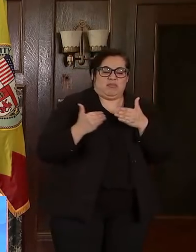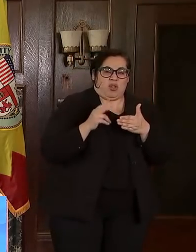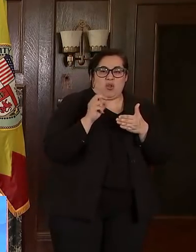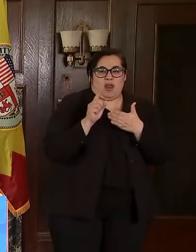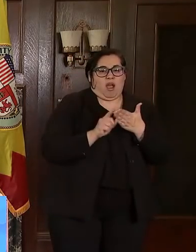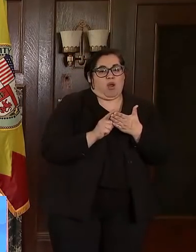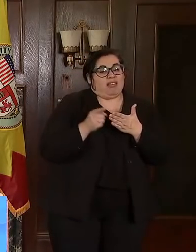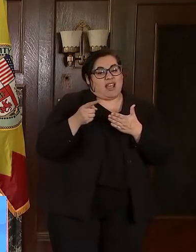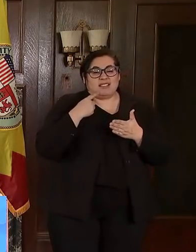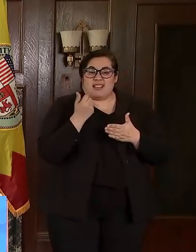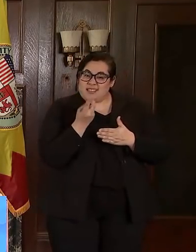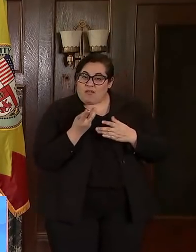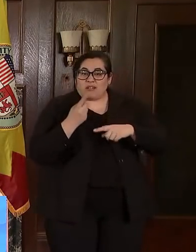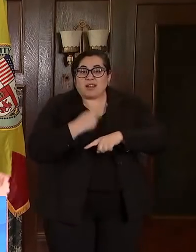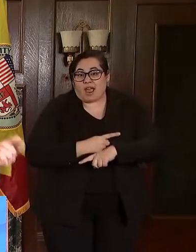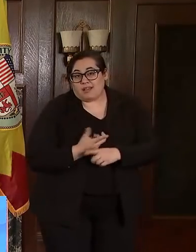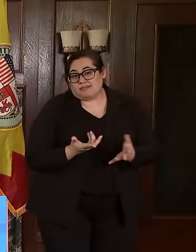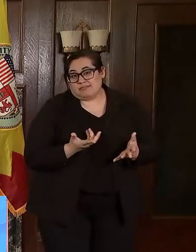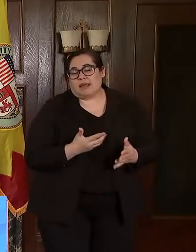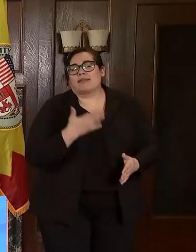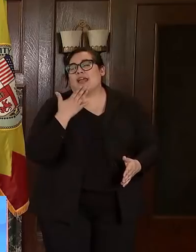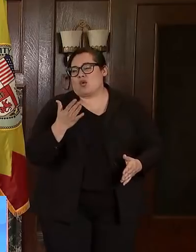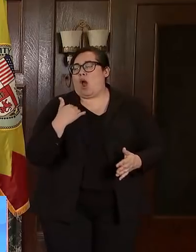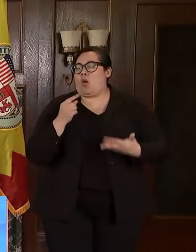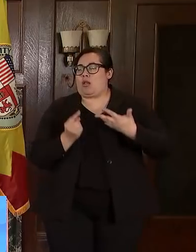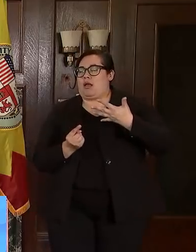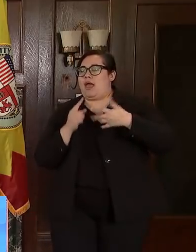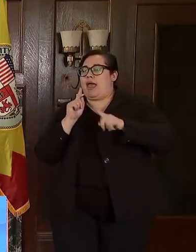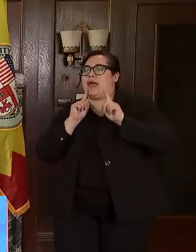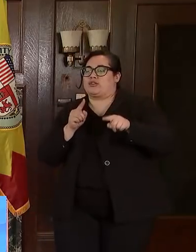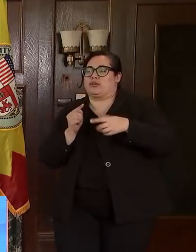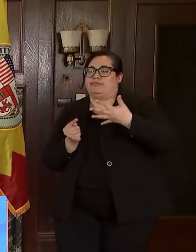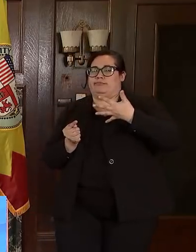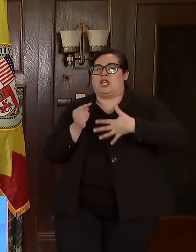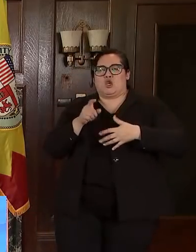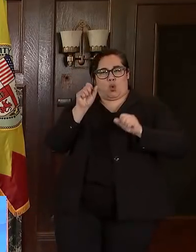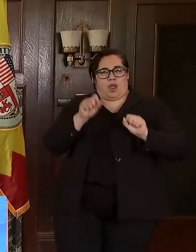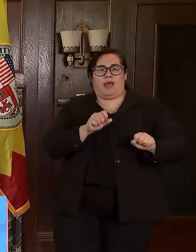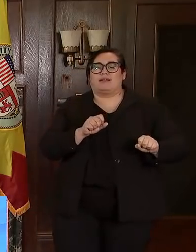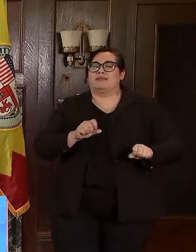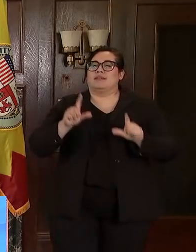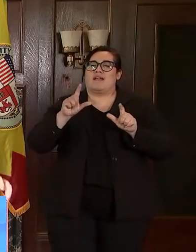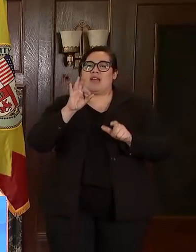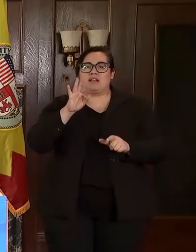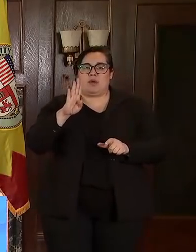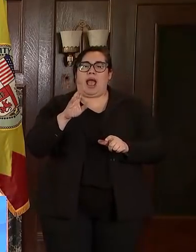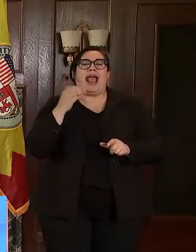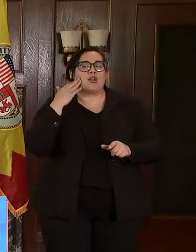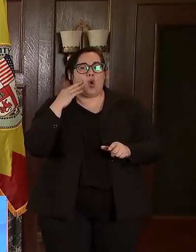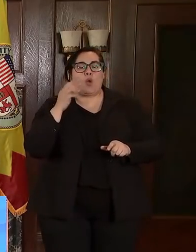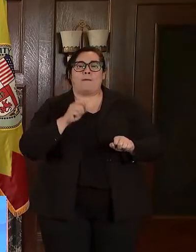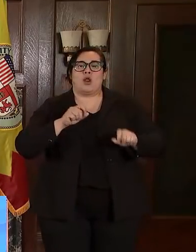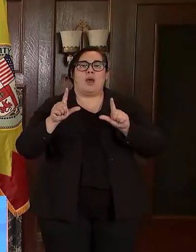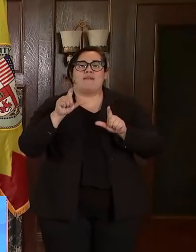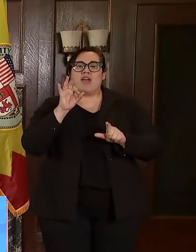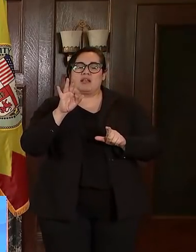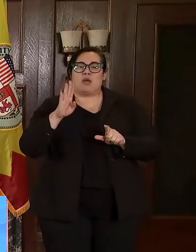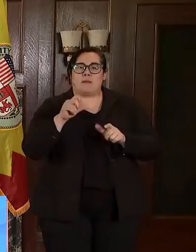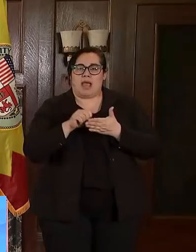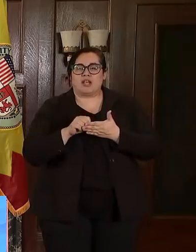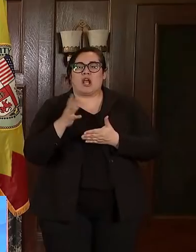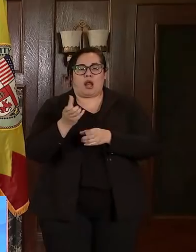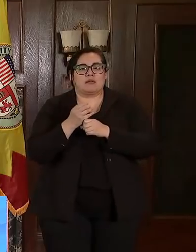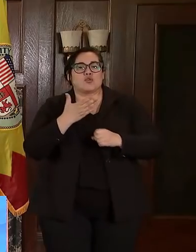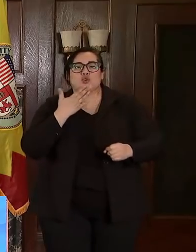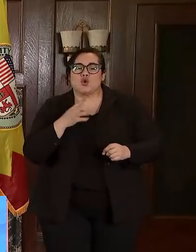taking several days. Thank you. Sure, let me work backwards. And I know you even put up on your Facebook page and got some really positive response about how quick the turnaround is.